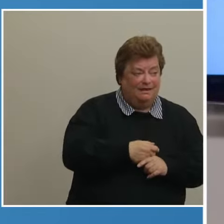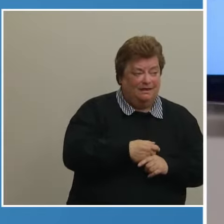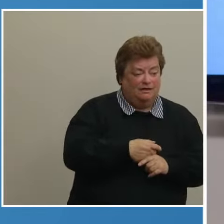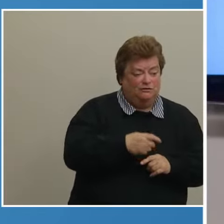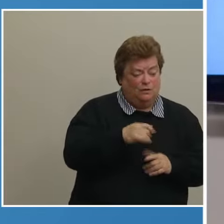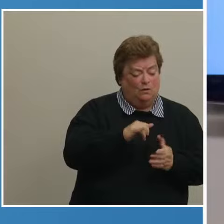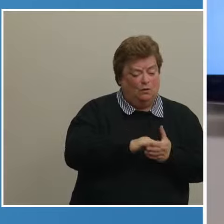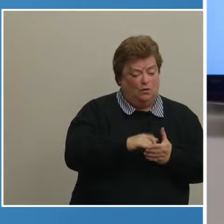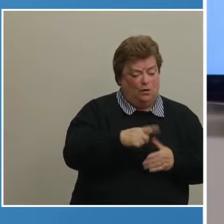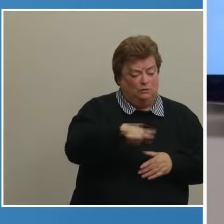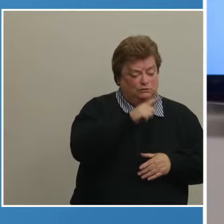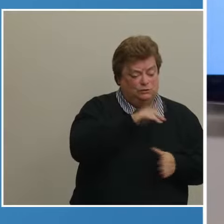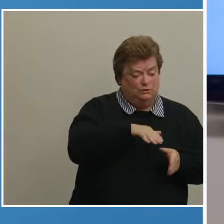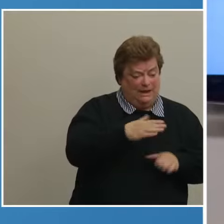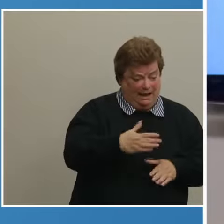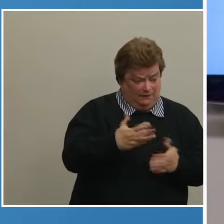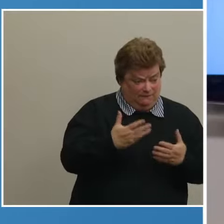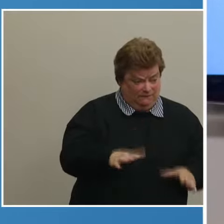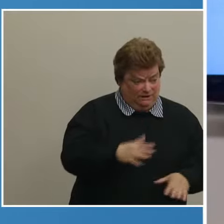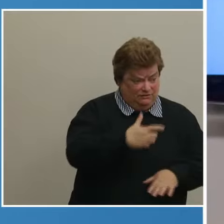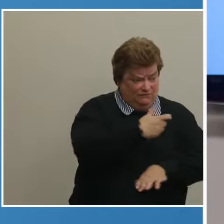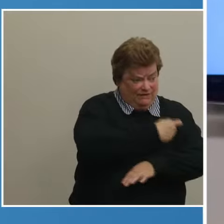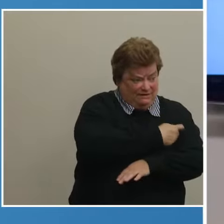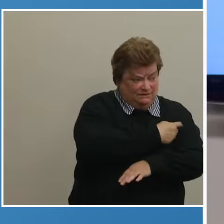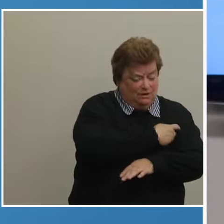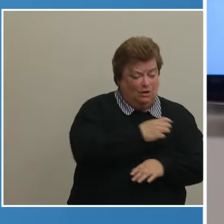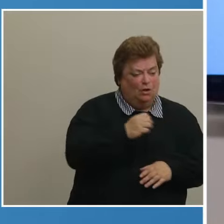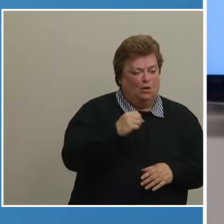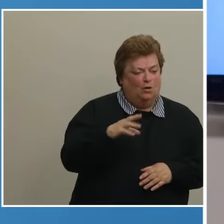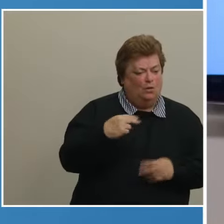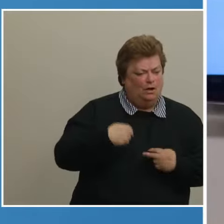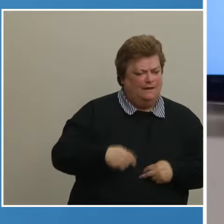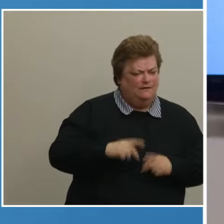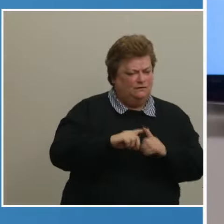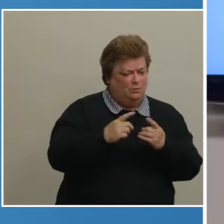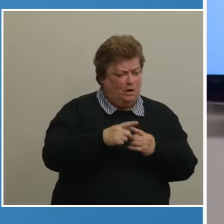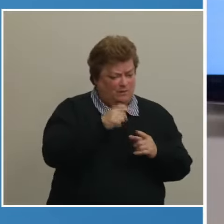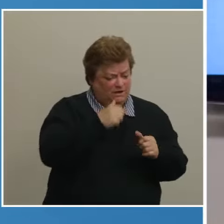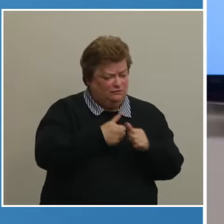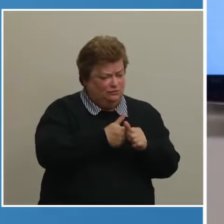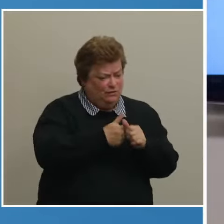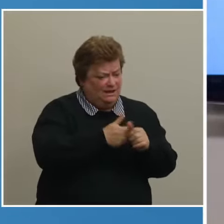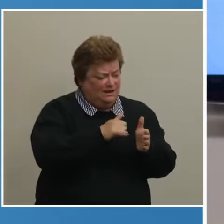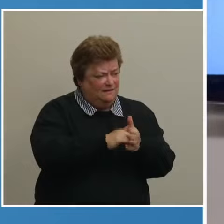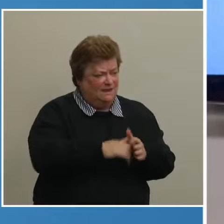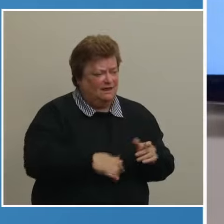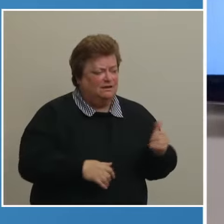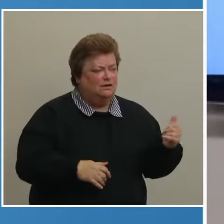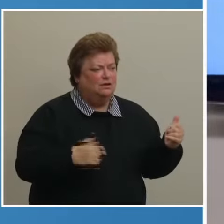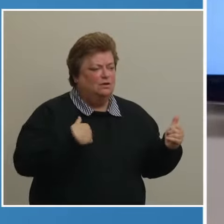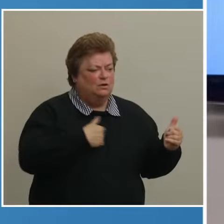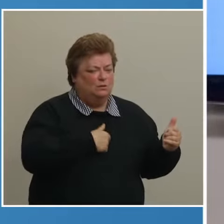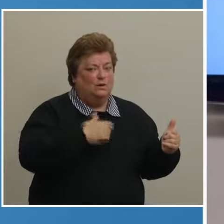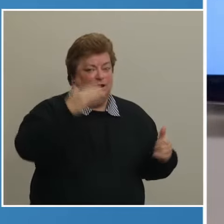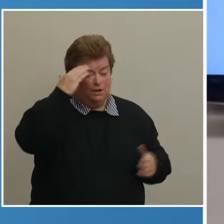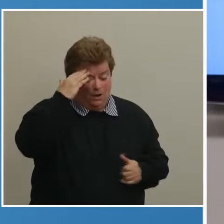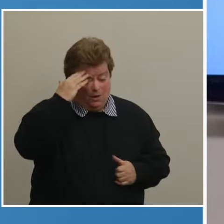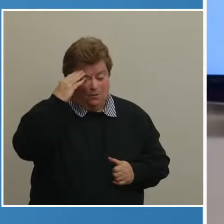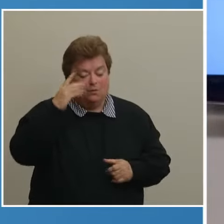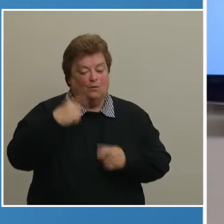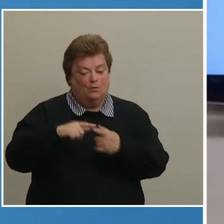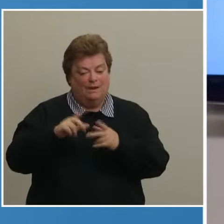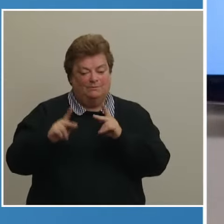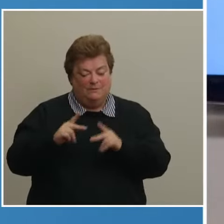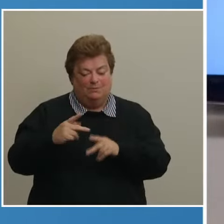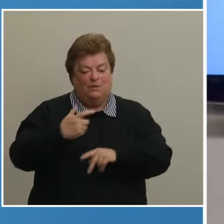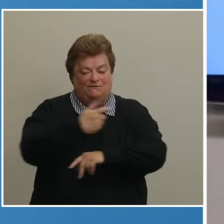vaccinated or if that's something that the health department is tracking? Well, we definitely note if people are vaccinated